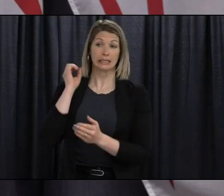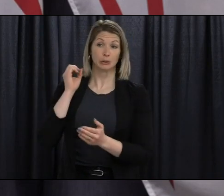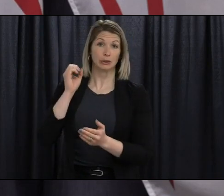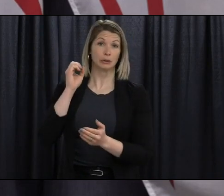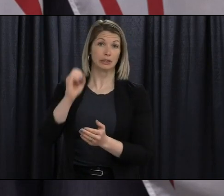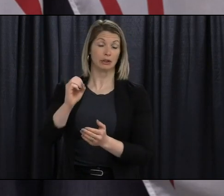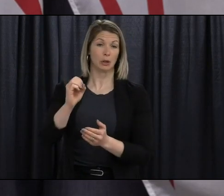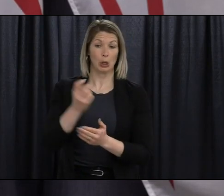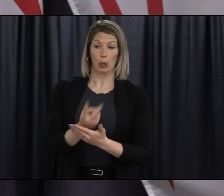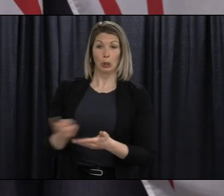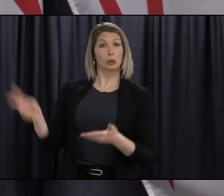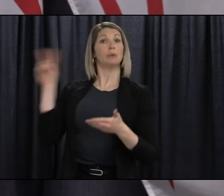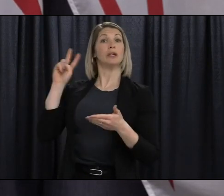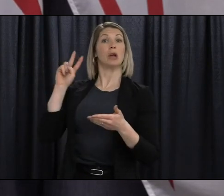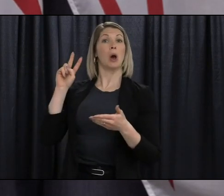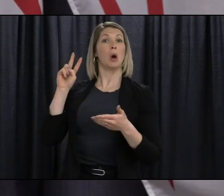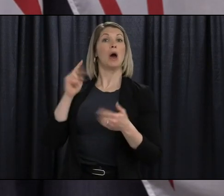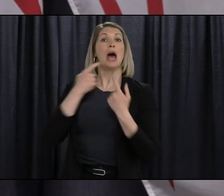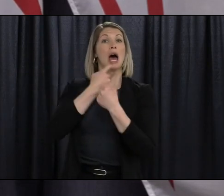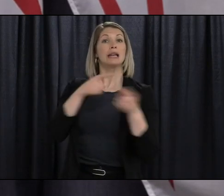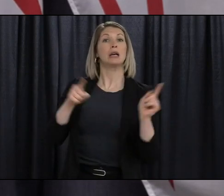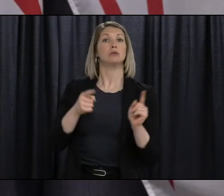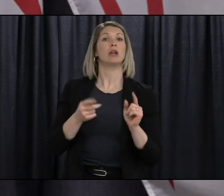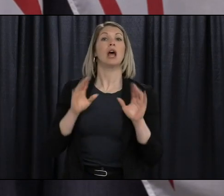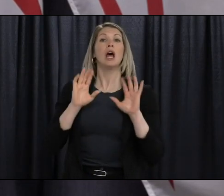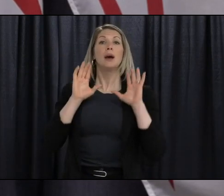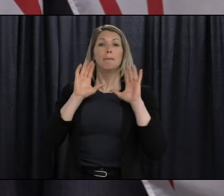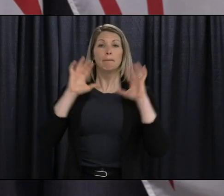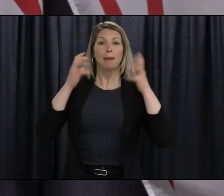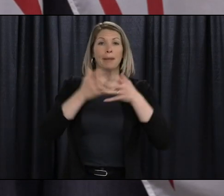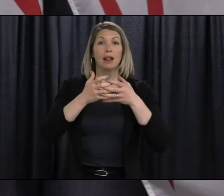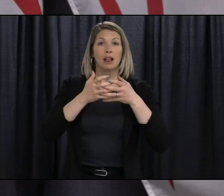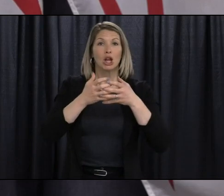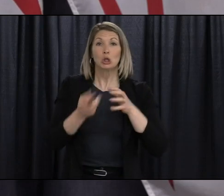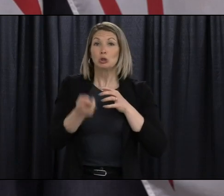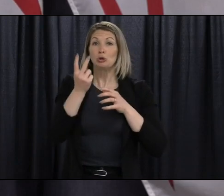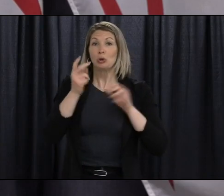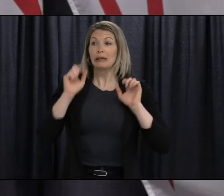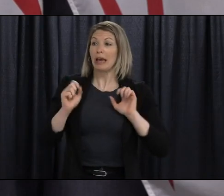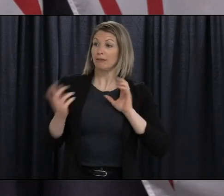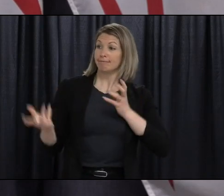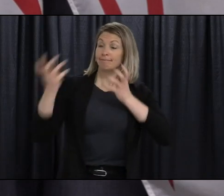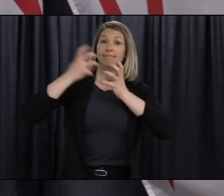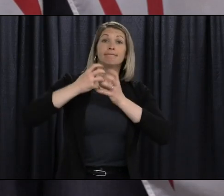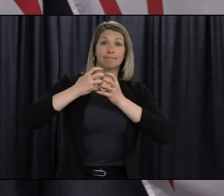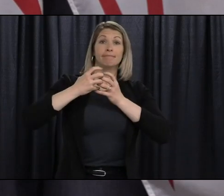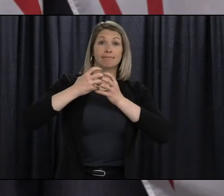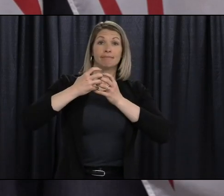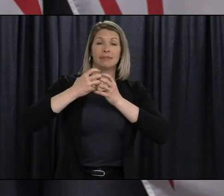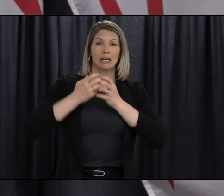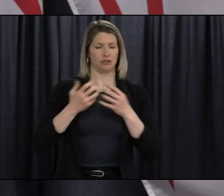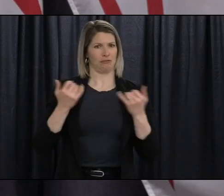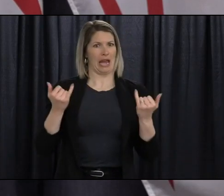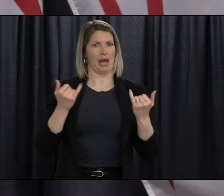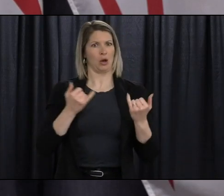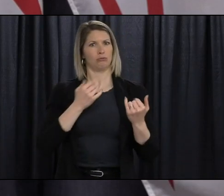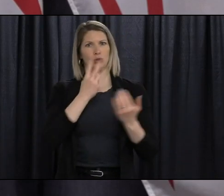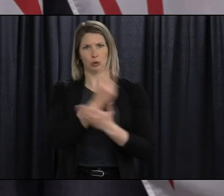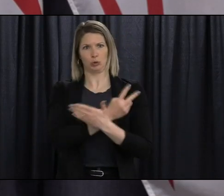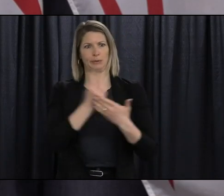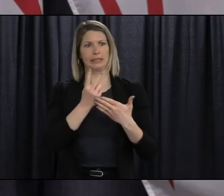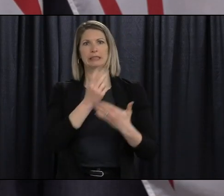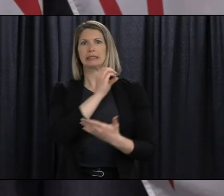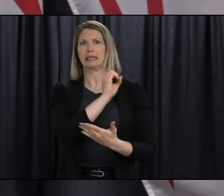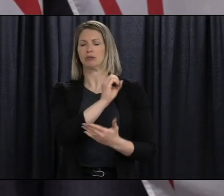This is to each of our credit for our ongoing collaborative efforts and discipline in following the public health measures that are in place. As long